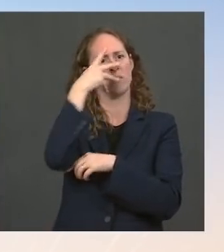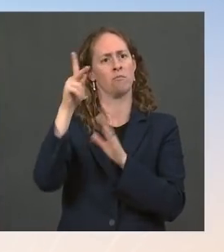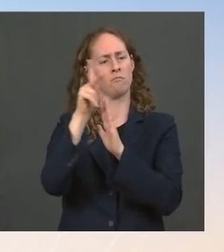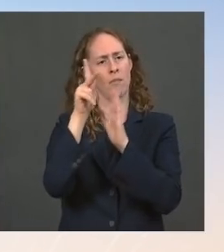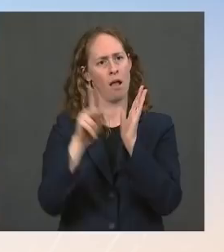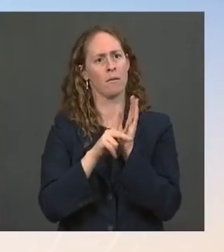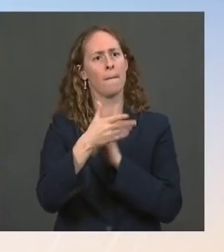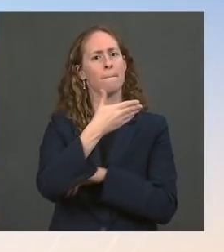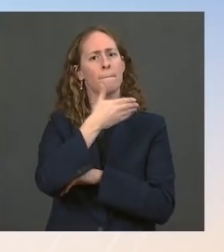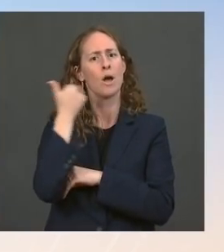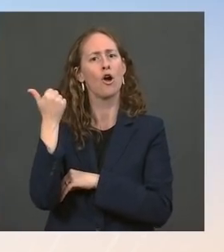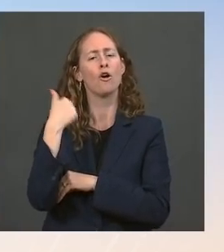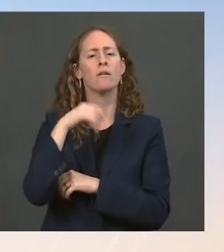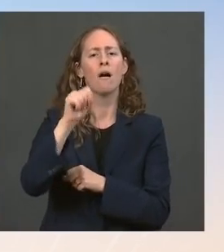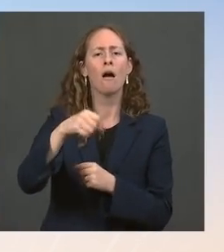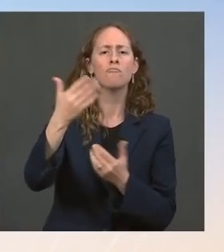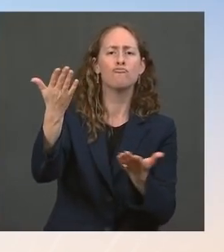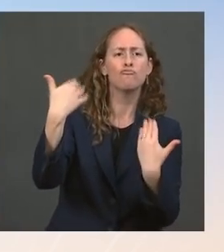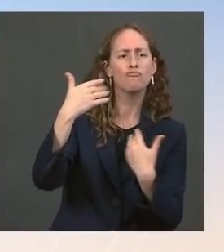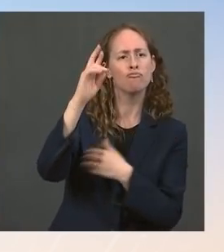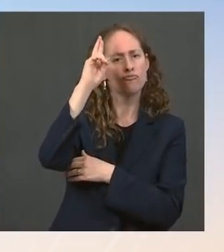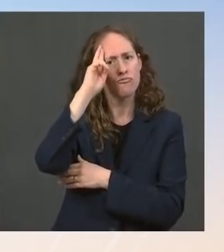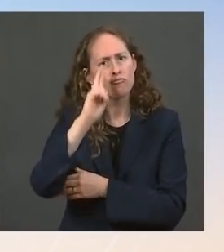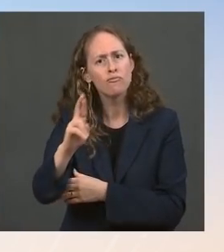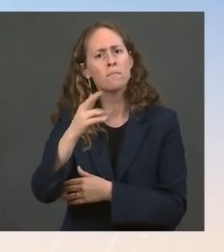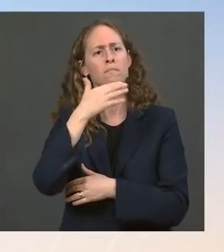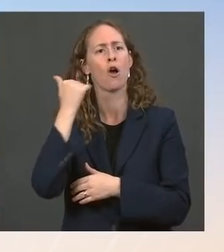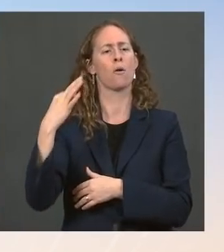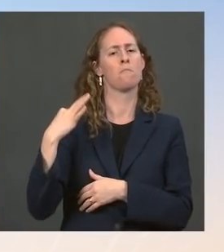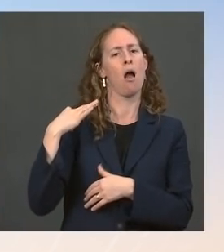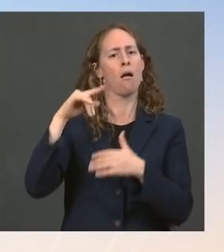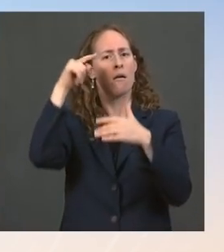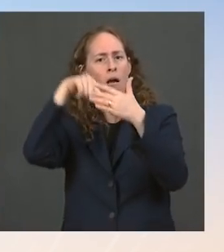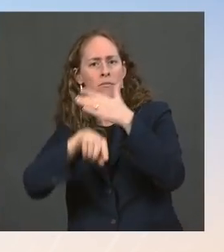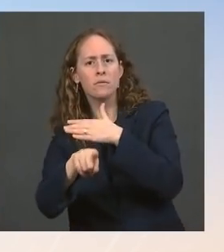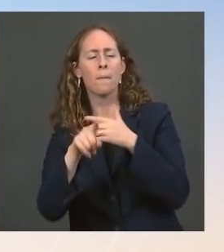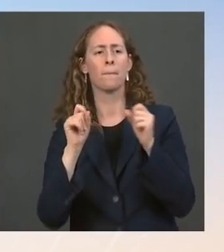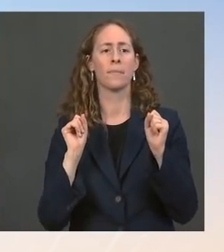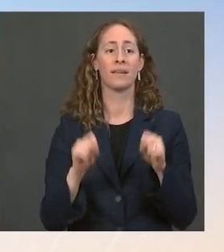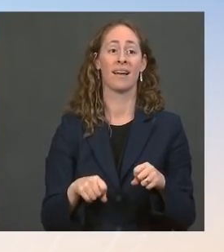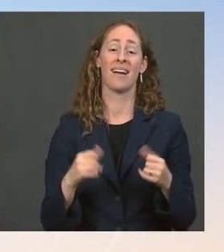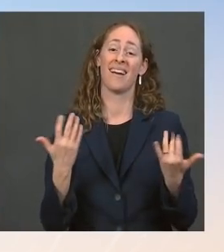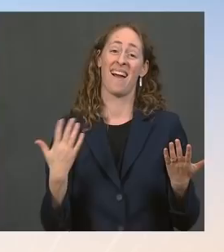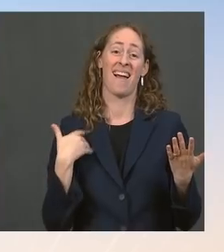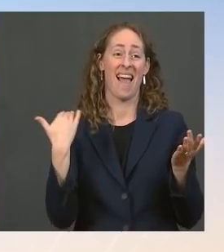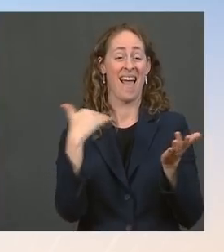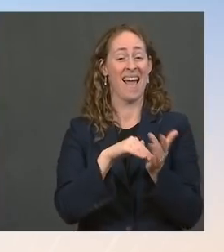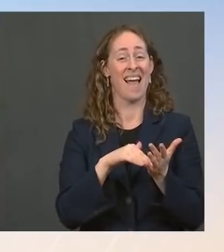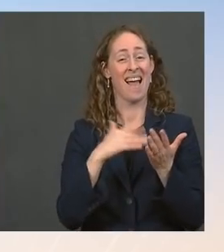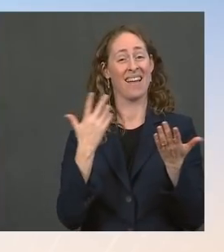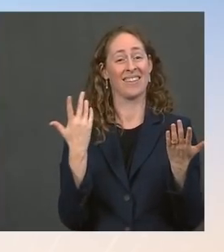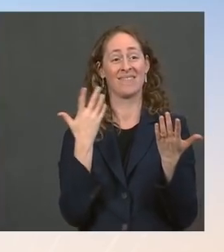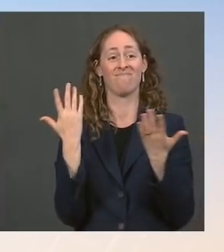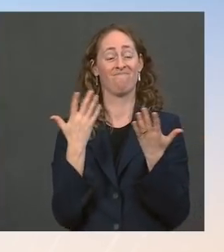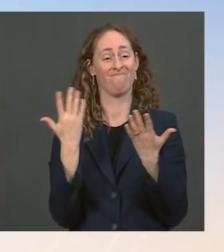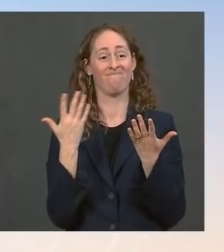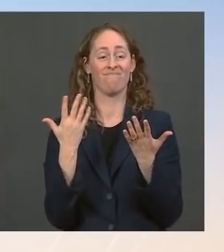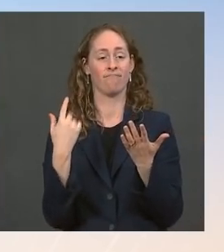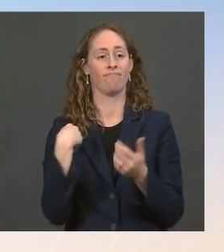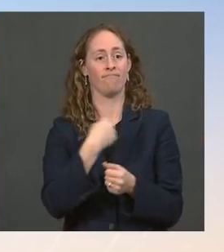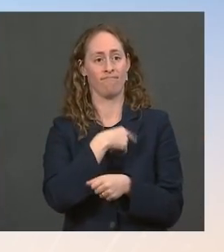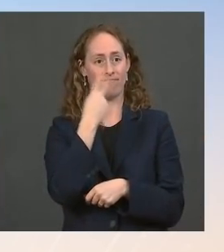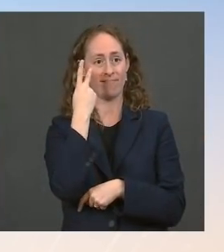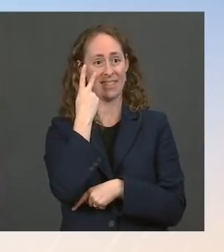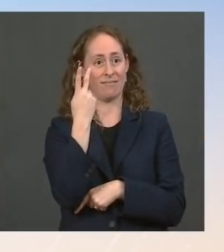have robust asylum processing. But we've also reiterated that it is our objective to continue to implement what is